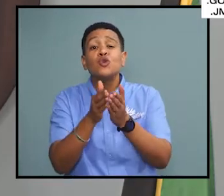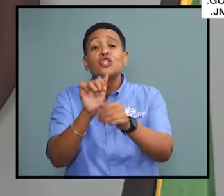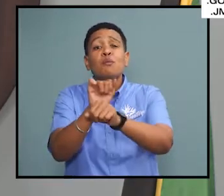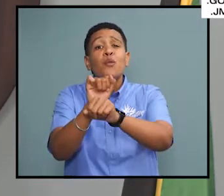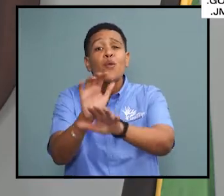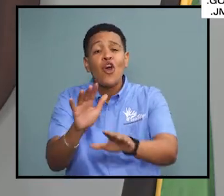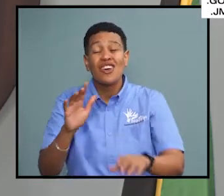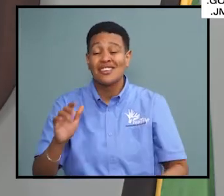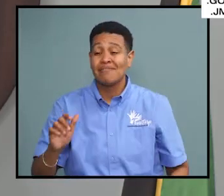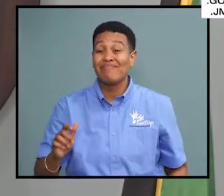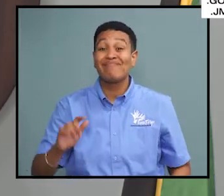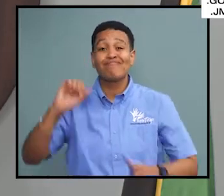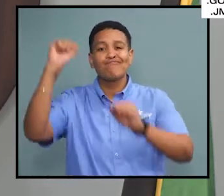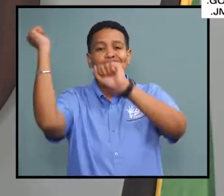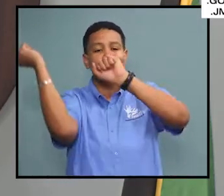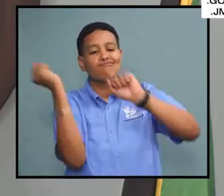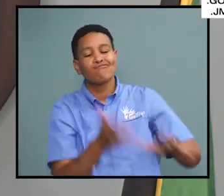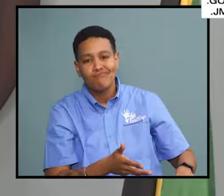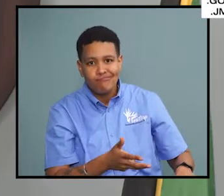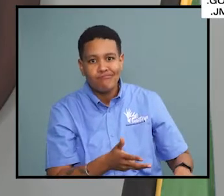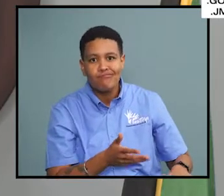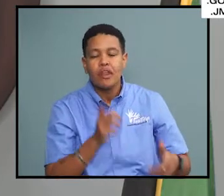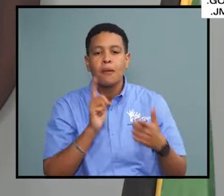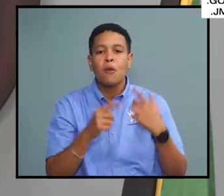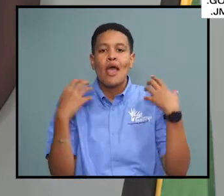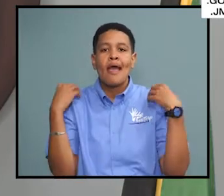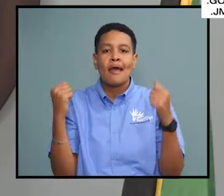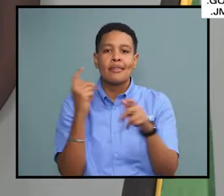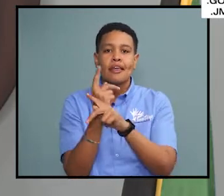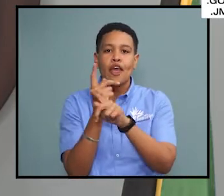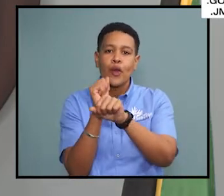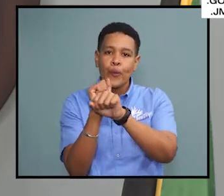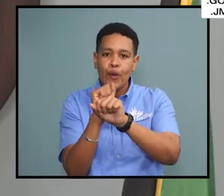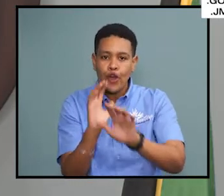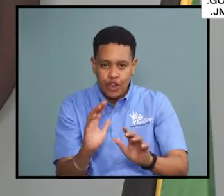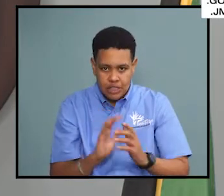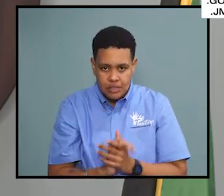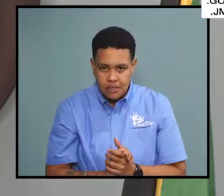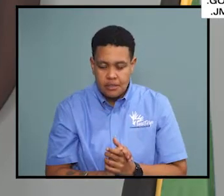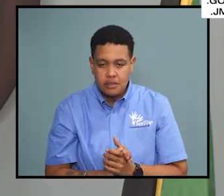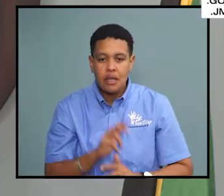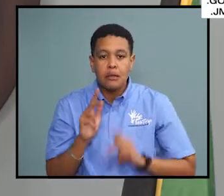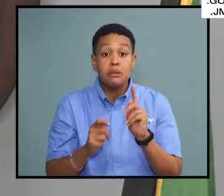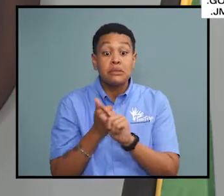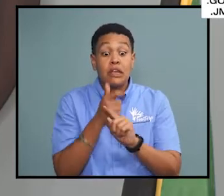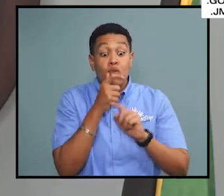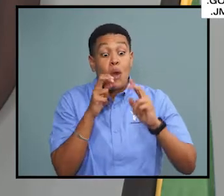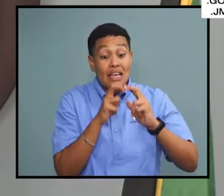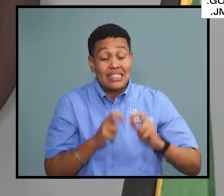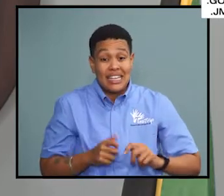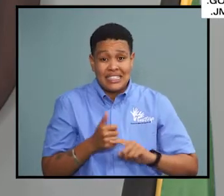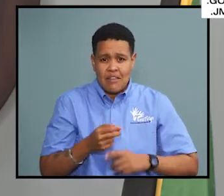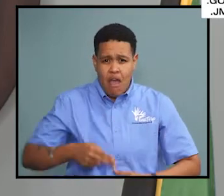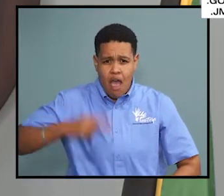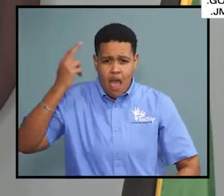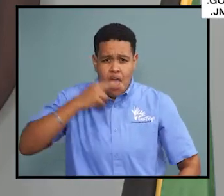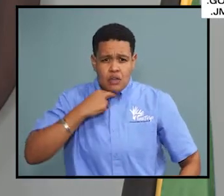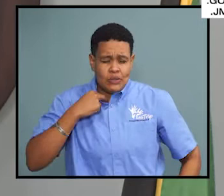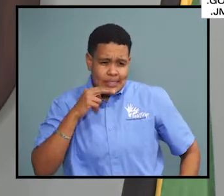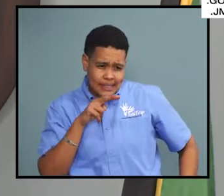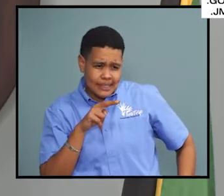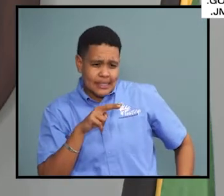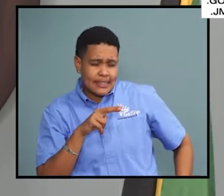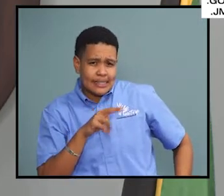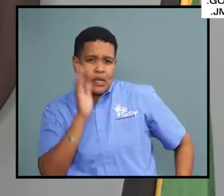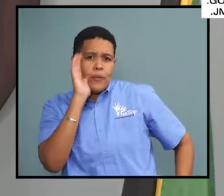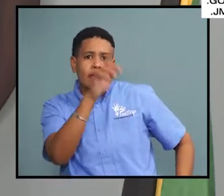workers, involuntarily returned migrants, and healthcare workers. Persons assessed as high risk will